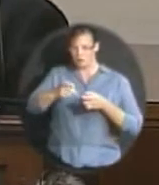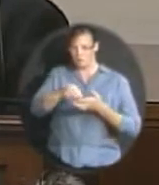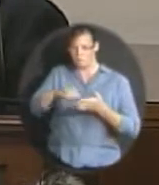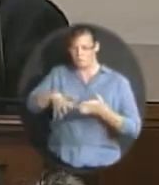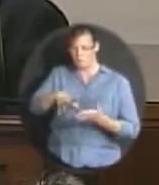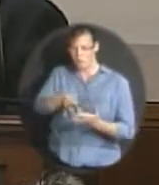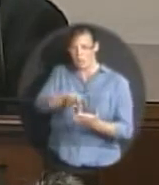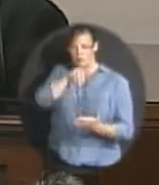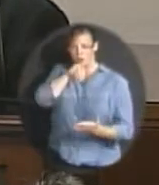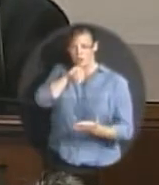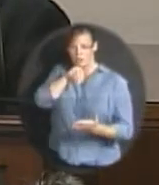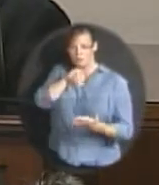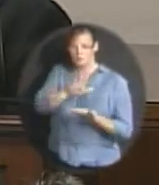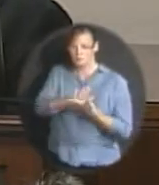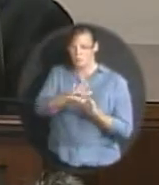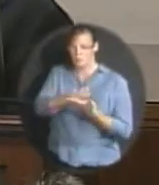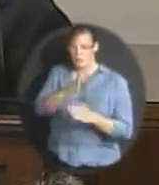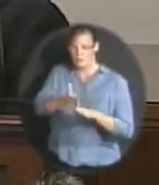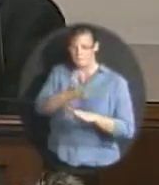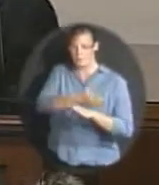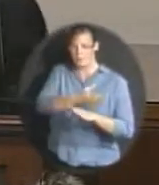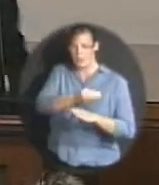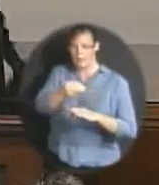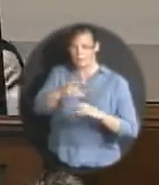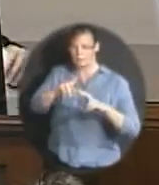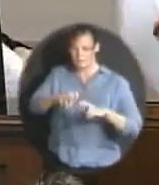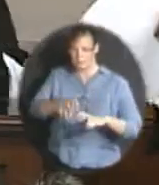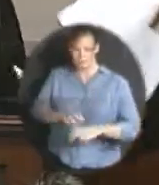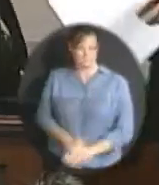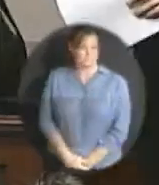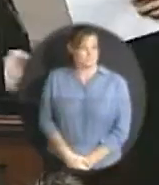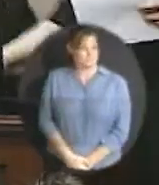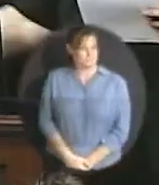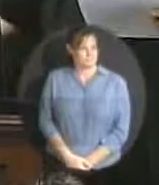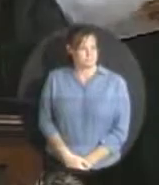Learning, School Improvement and Assessment.